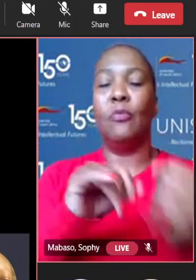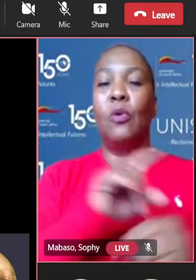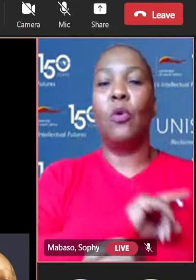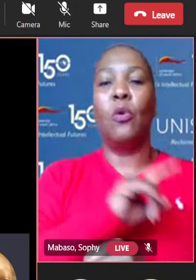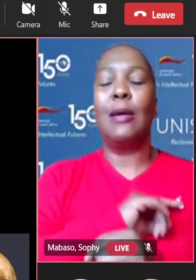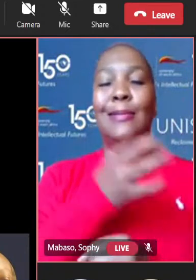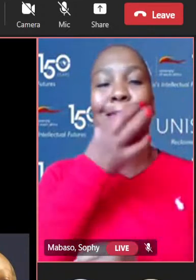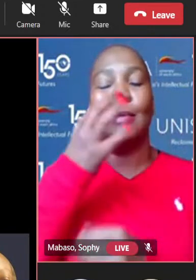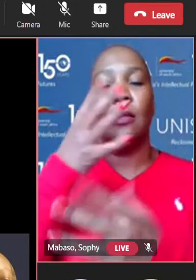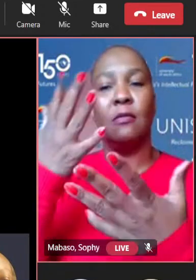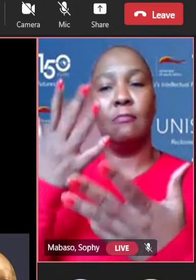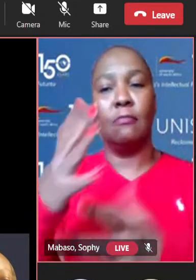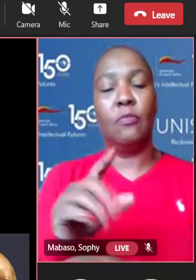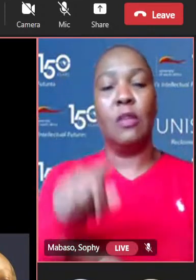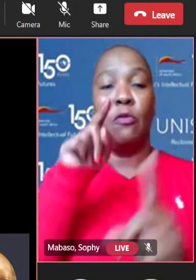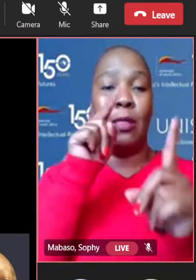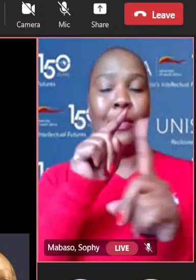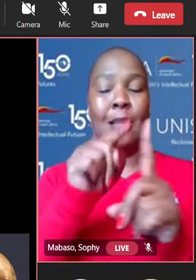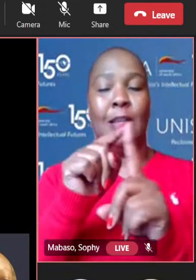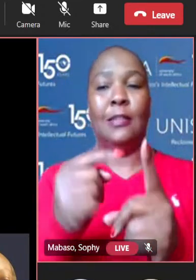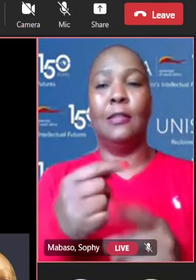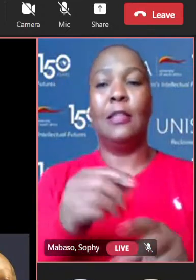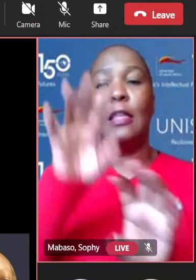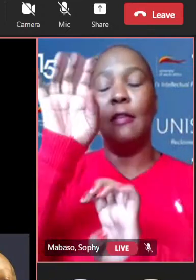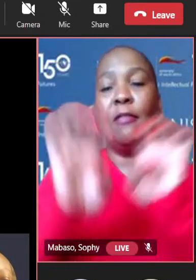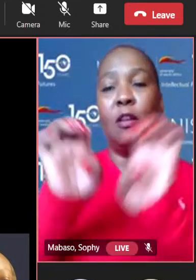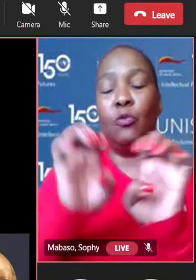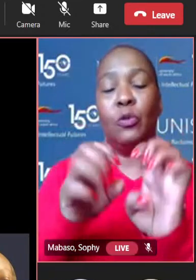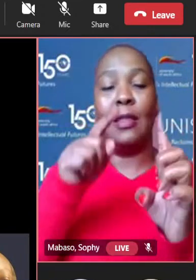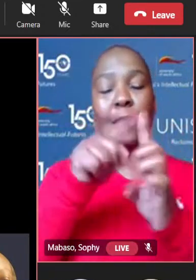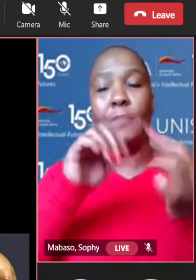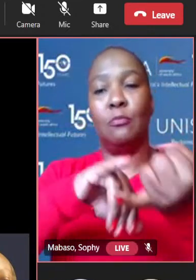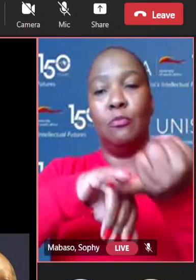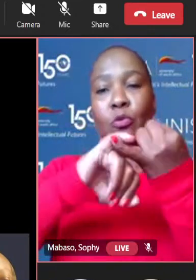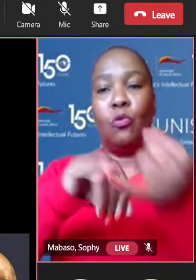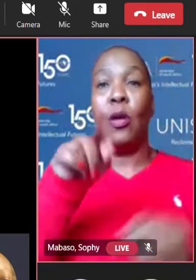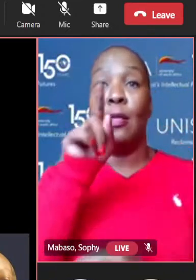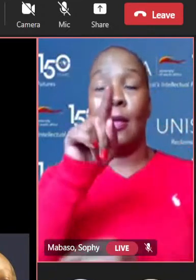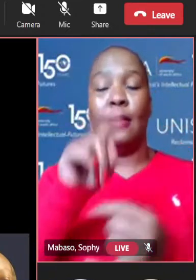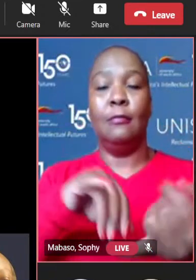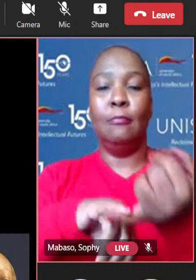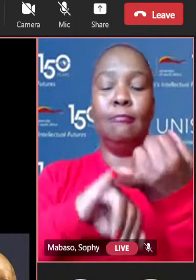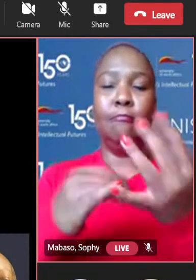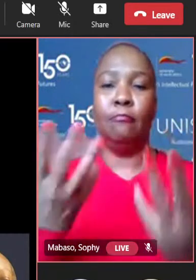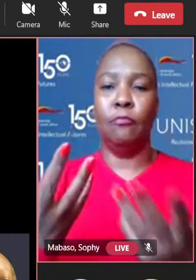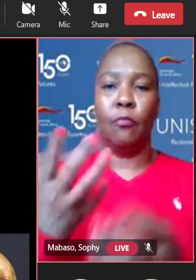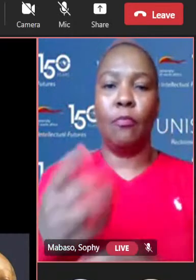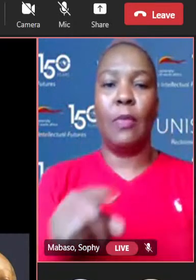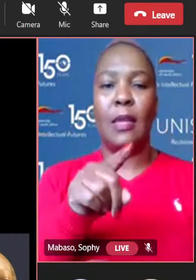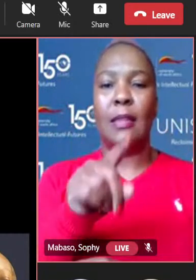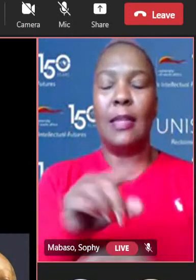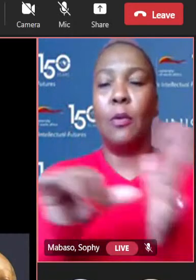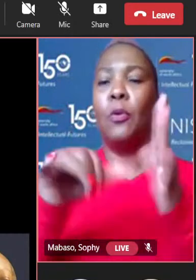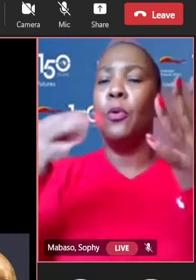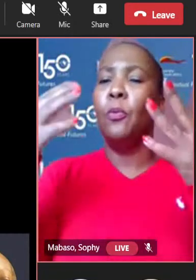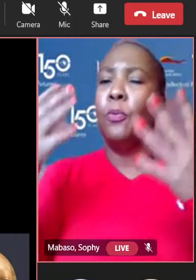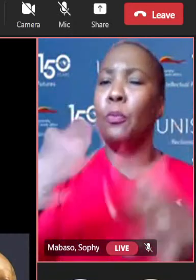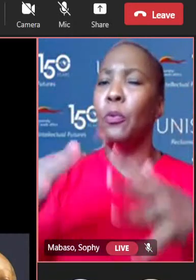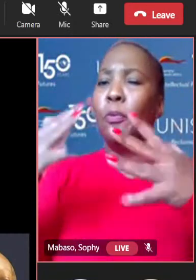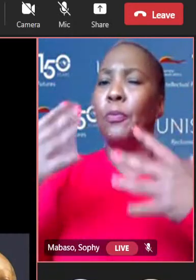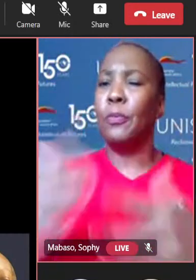say, for this, please evaluate this module or that module. So this is a very important